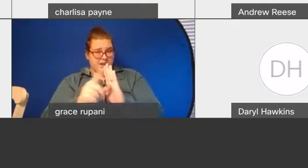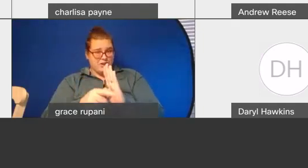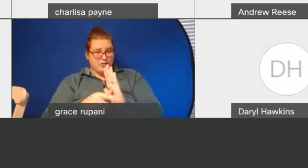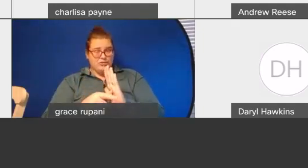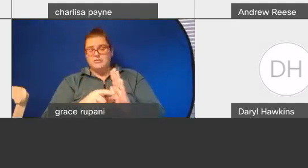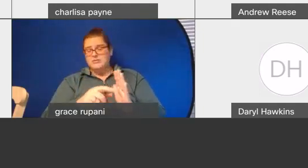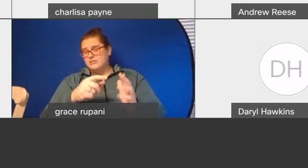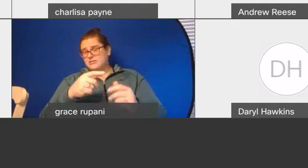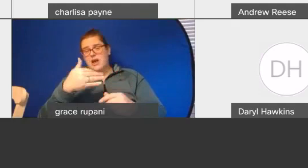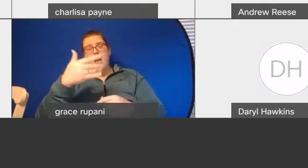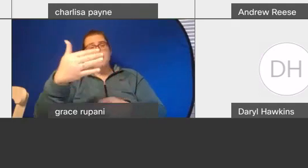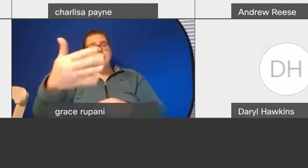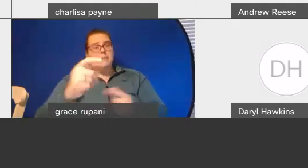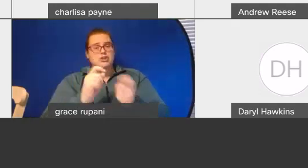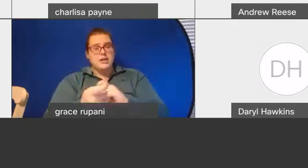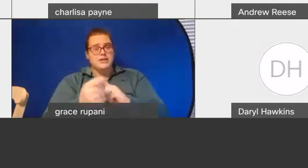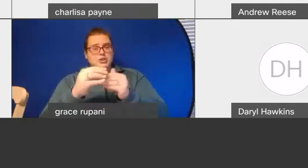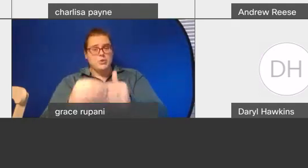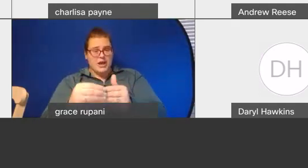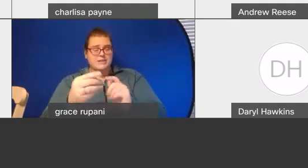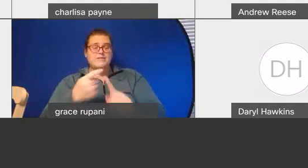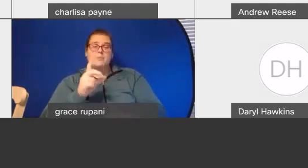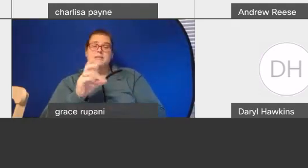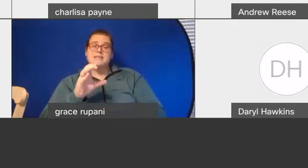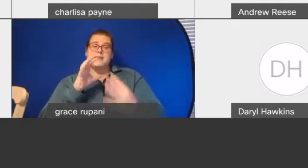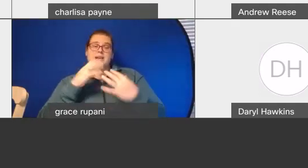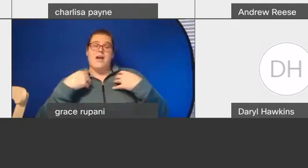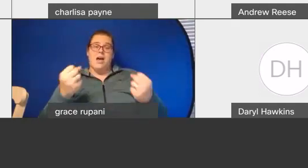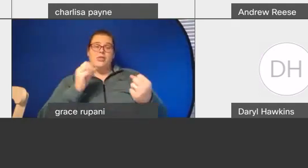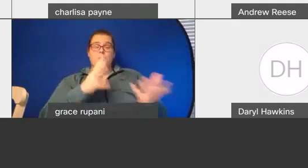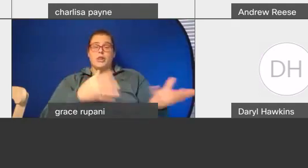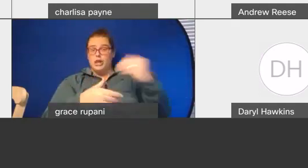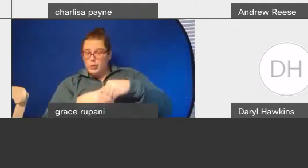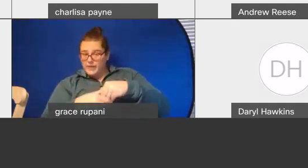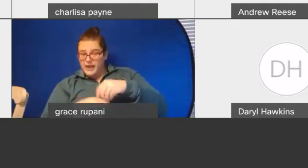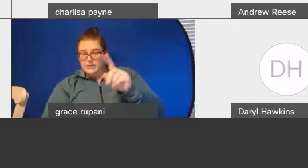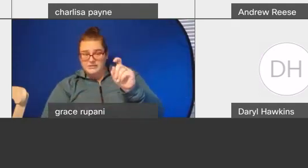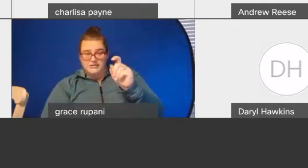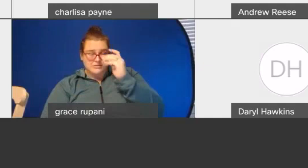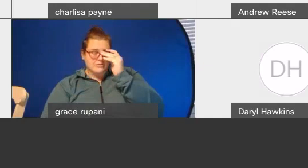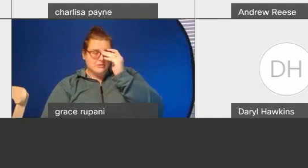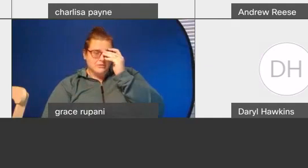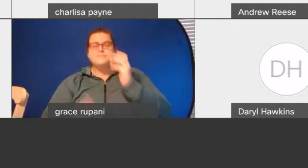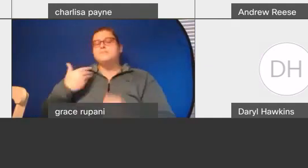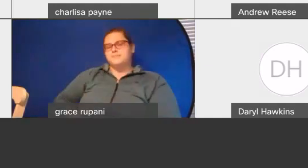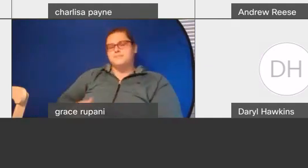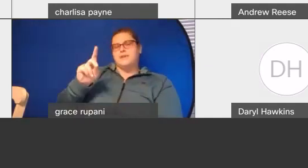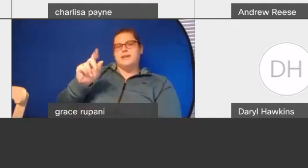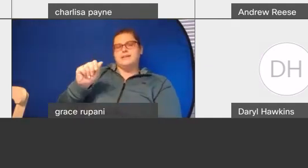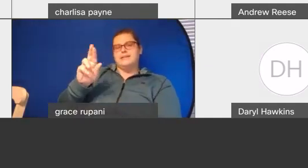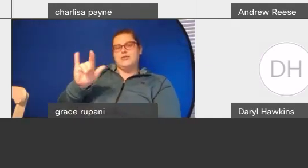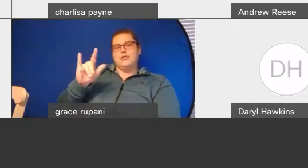changes to guidance from DC Health. Hi, this is Daryl Hawkins from DC Health. Yes,